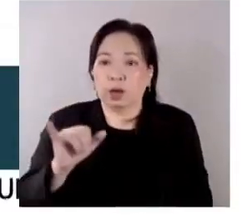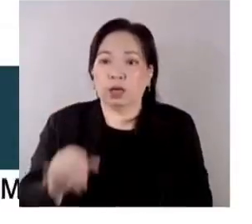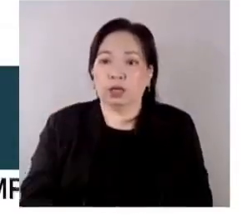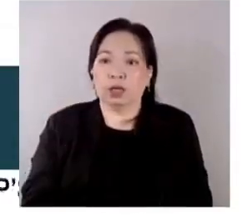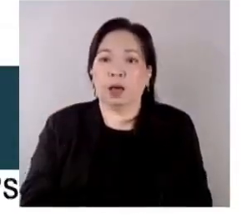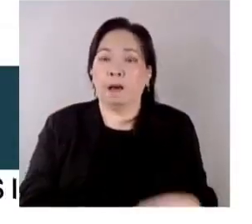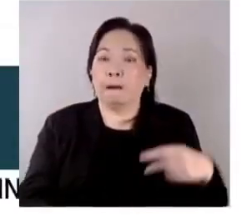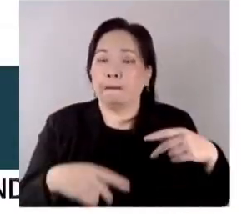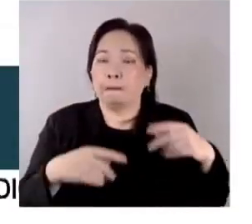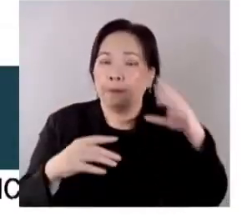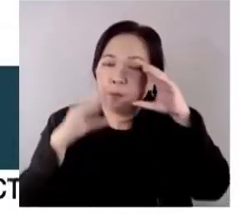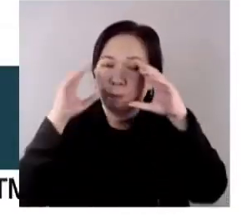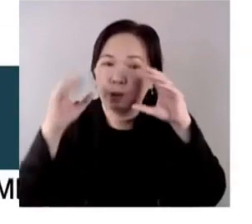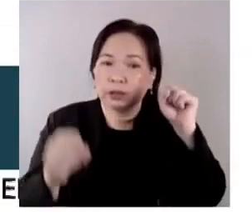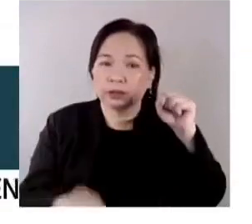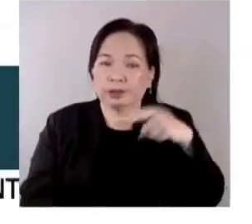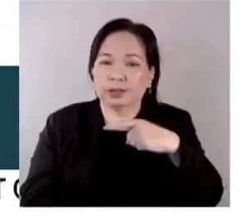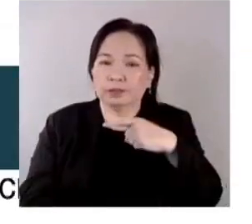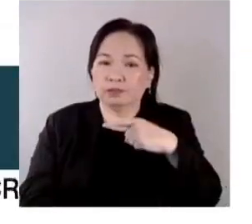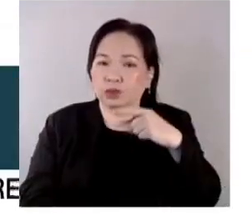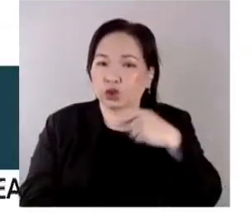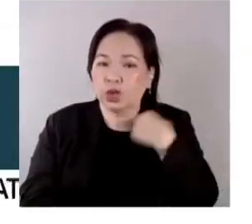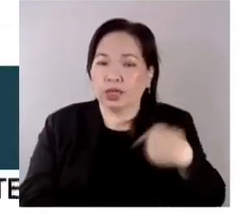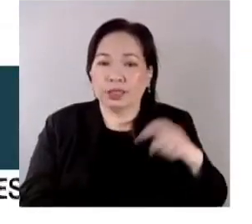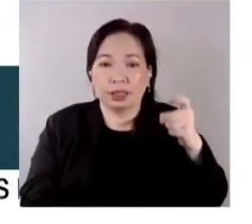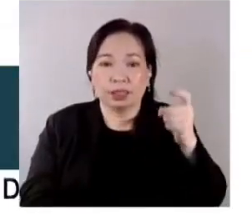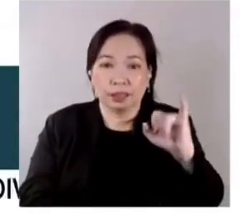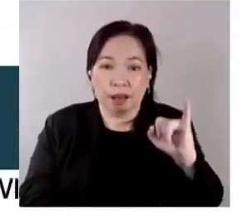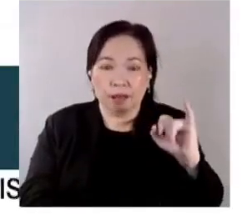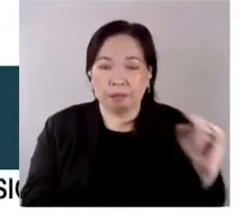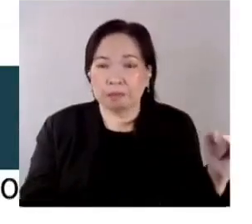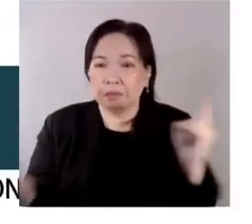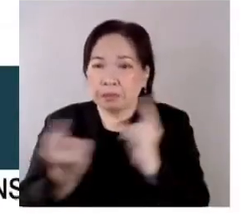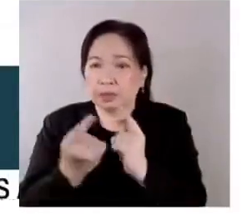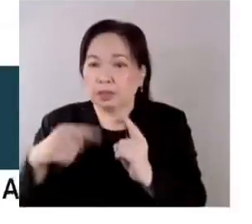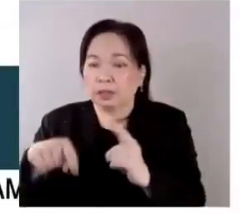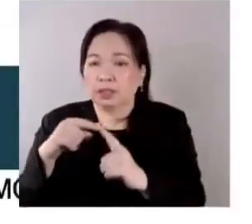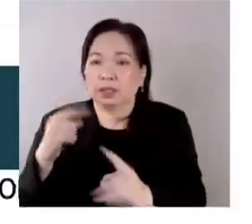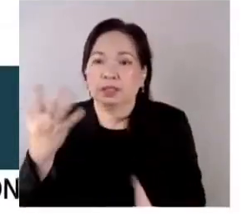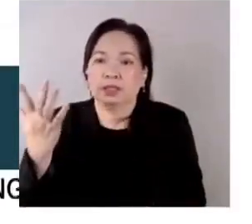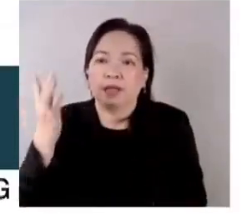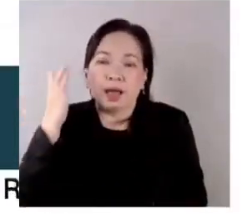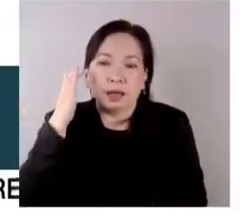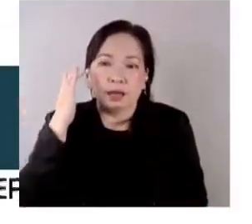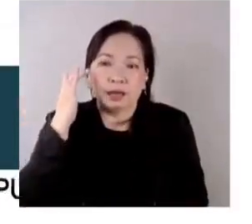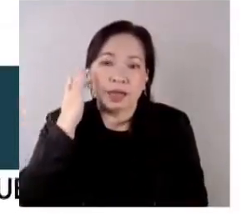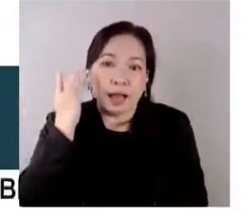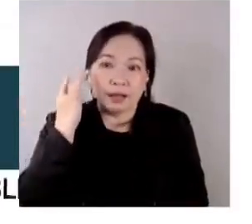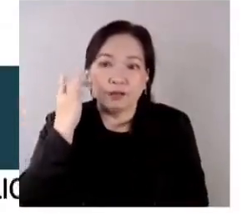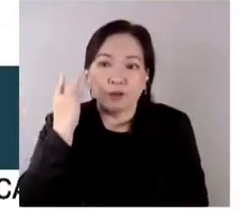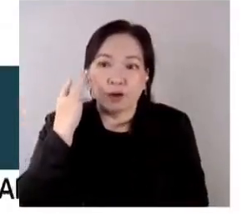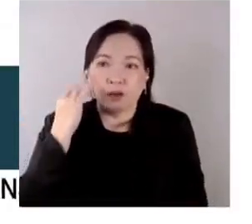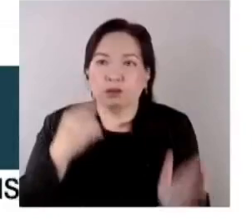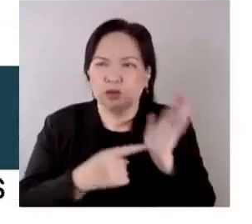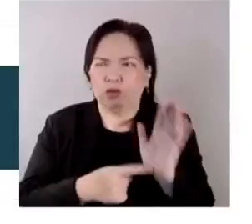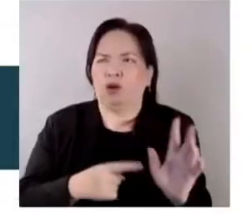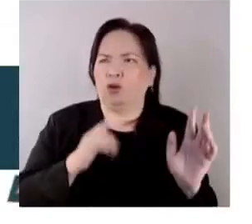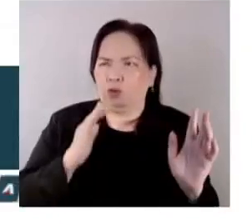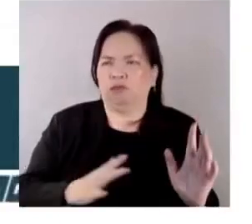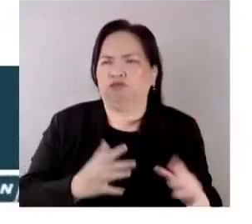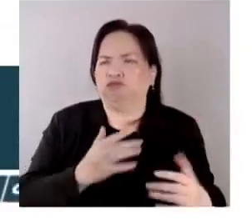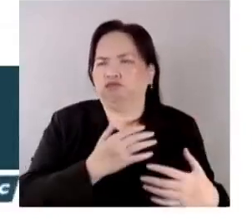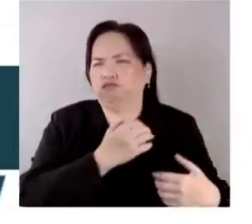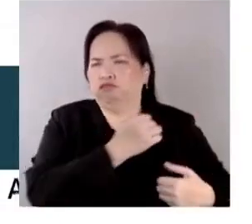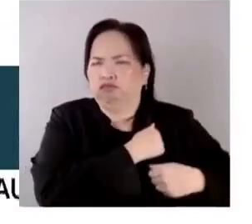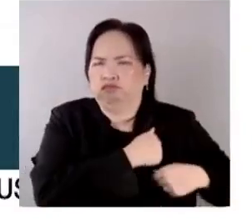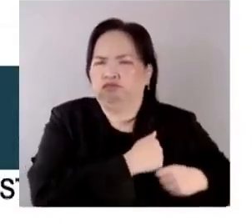met Speaker McCartney in California, China already showed that it would use force. Mm. And of course, it has already